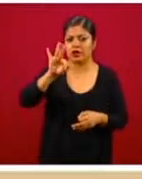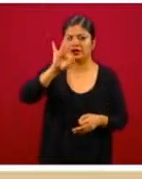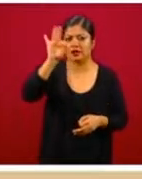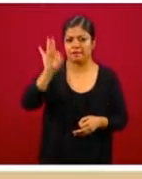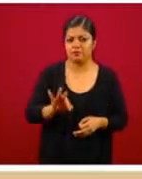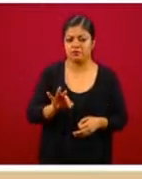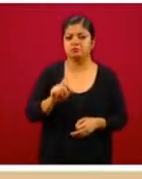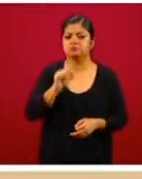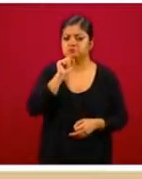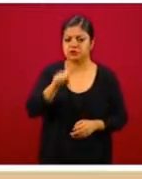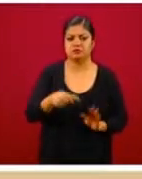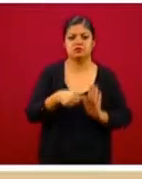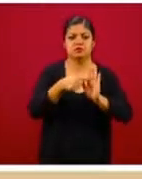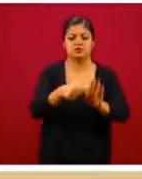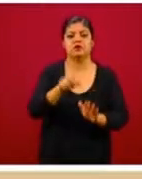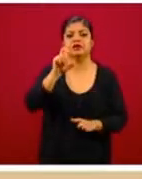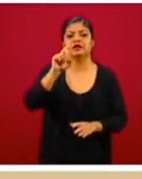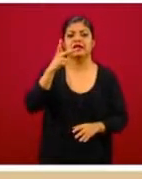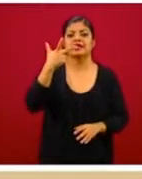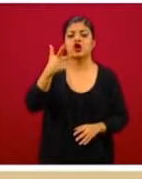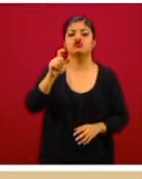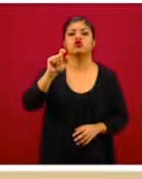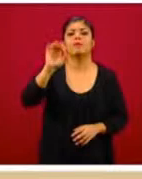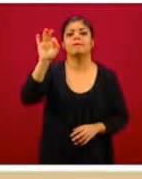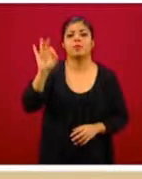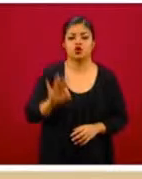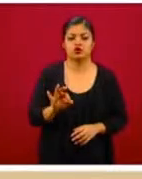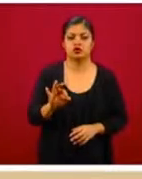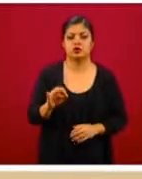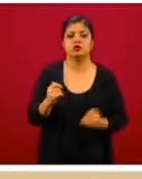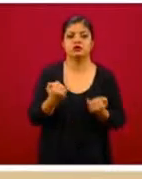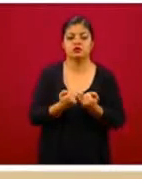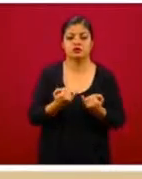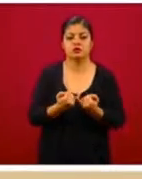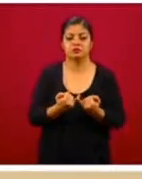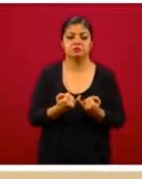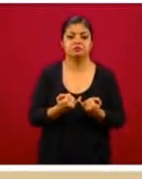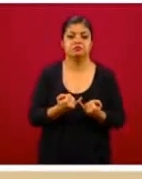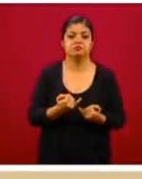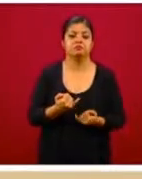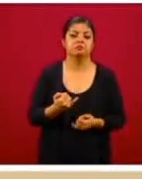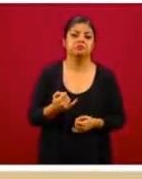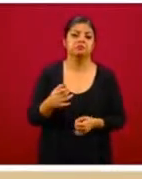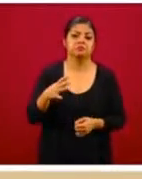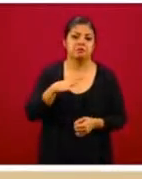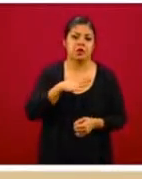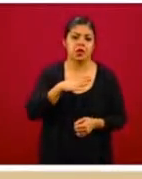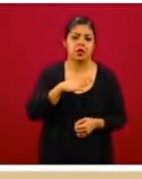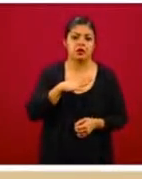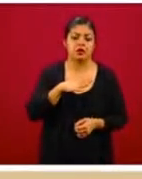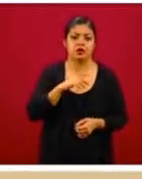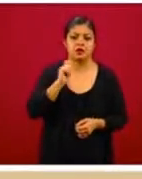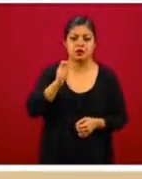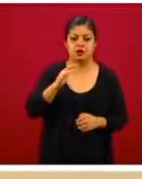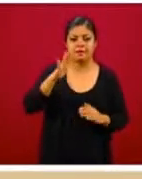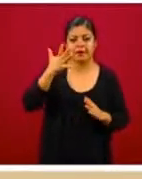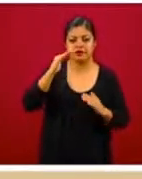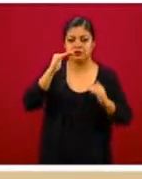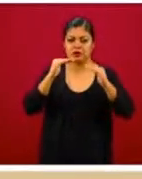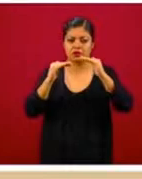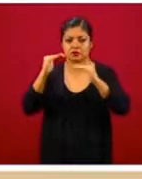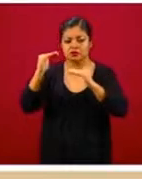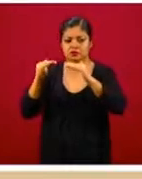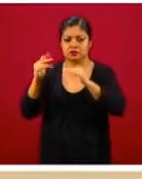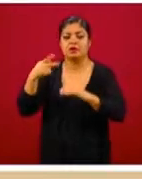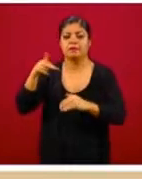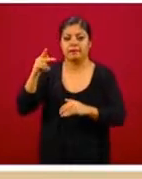clinical condition has been about the same. And so we're approaching 40%, which is what we were looking at, 38%. And then we